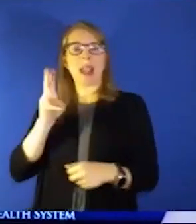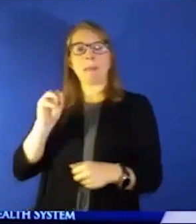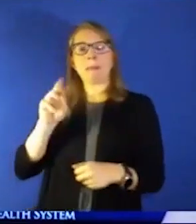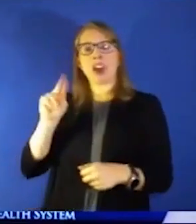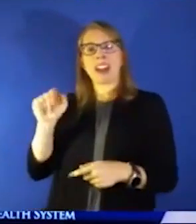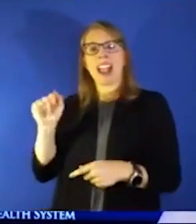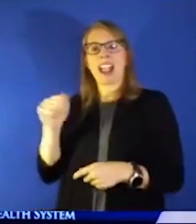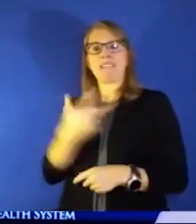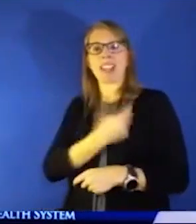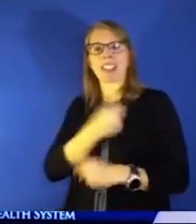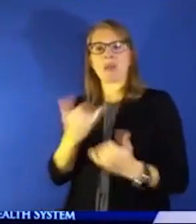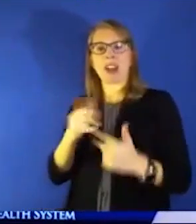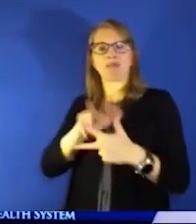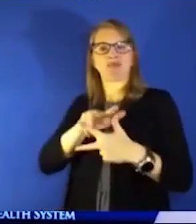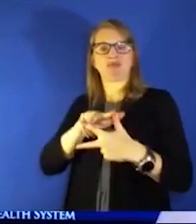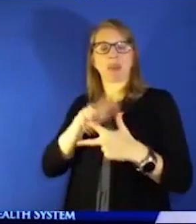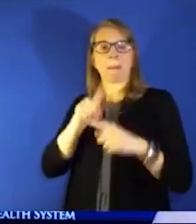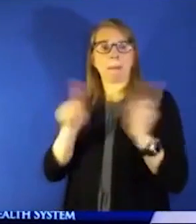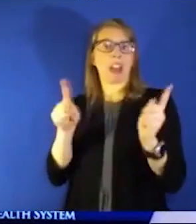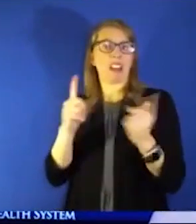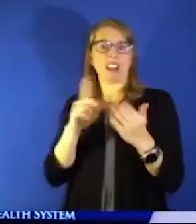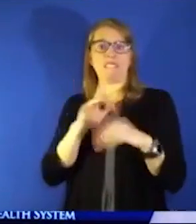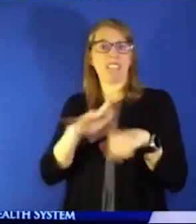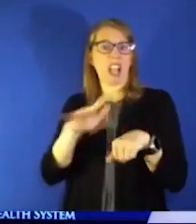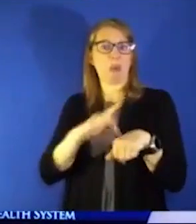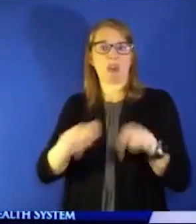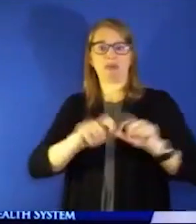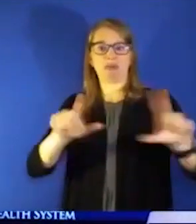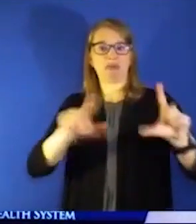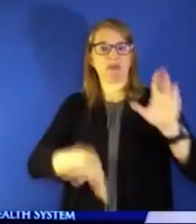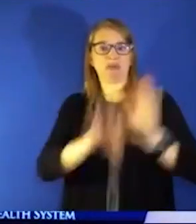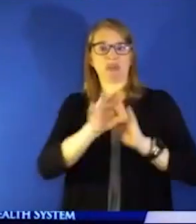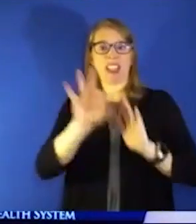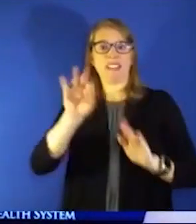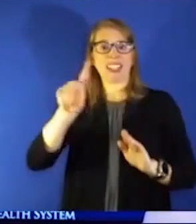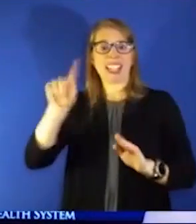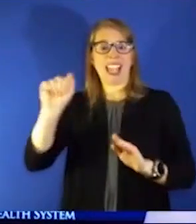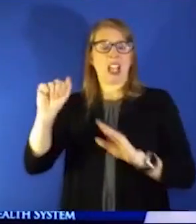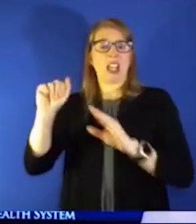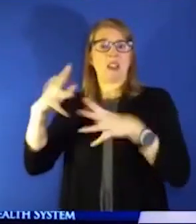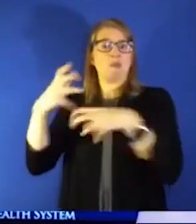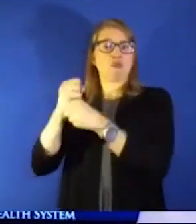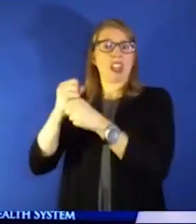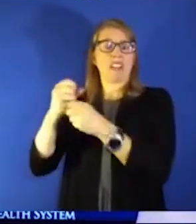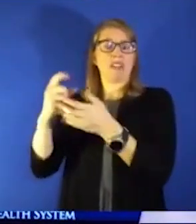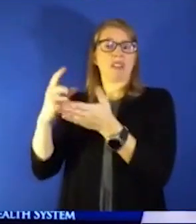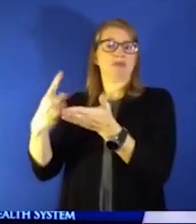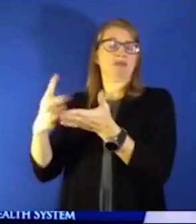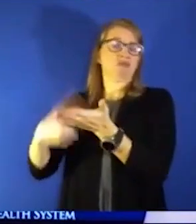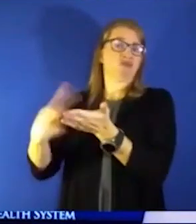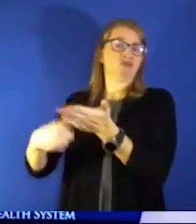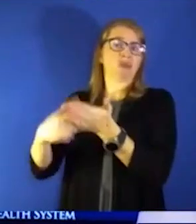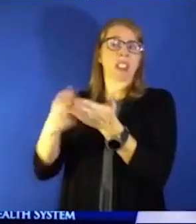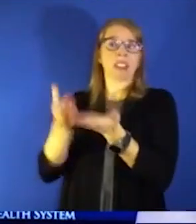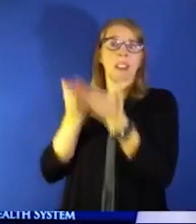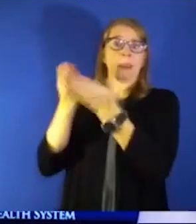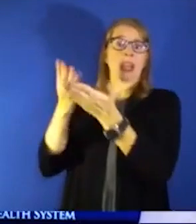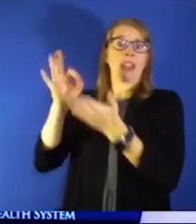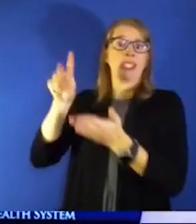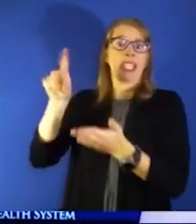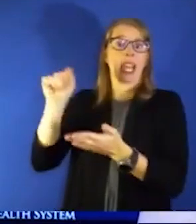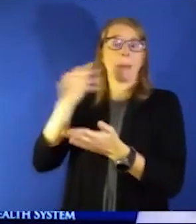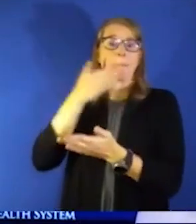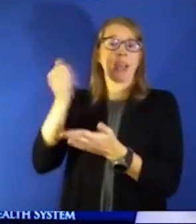but they're freely available. They were freely available in the FDA briefs that they were submitted to the FDA, so that's probably the best place to get them.